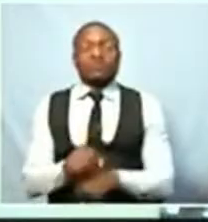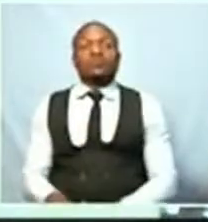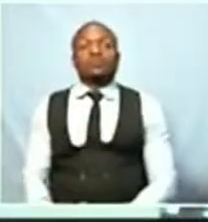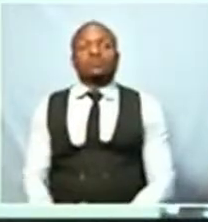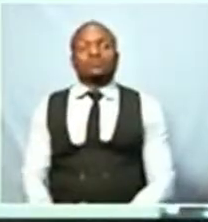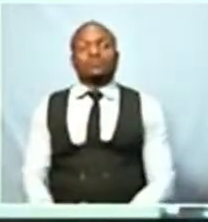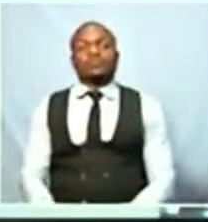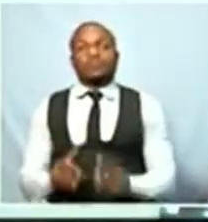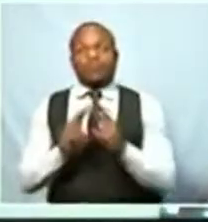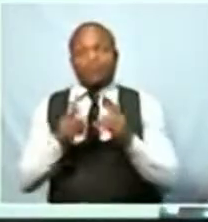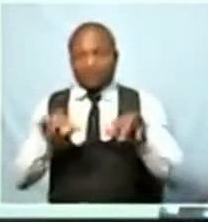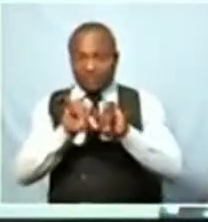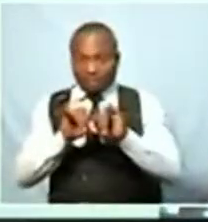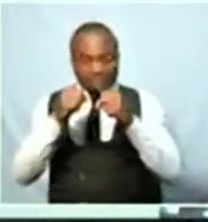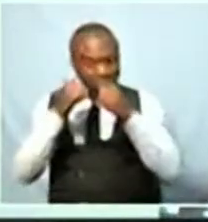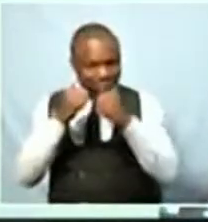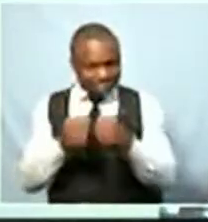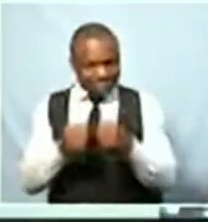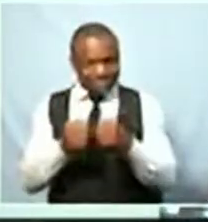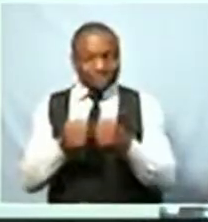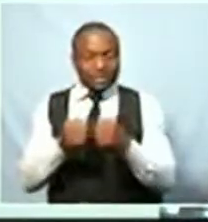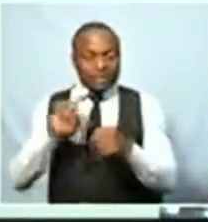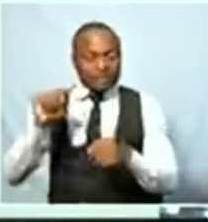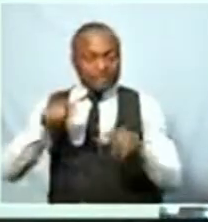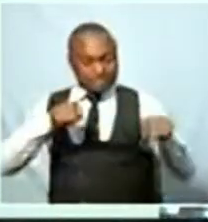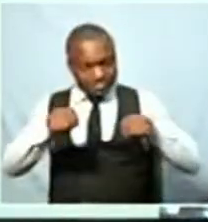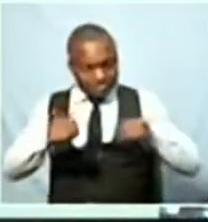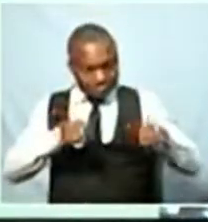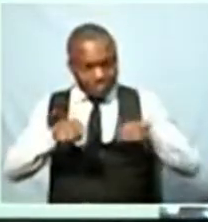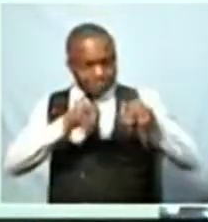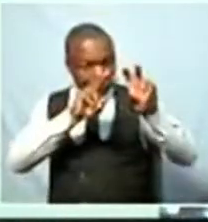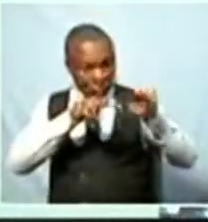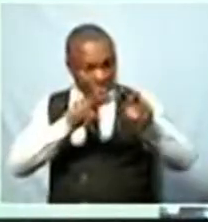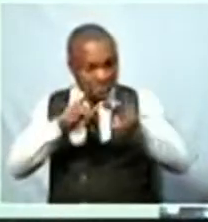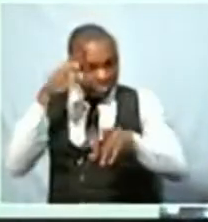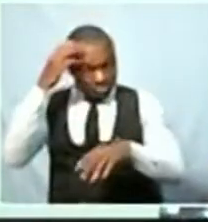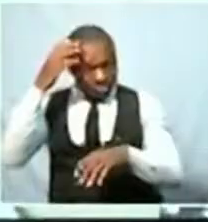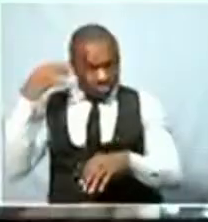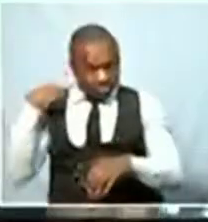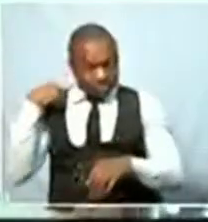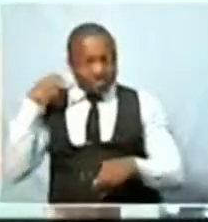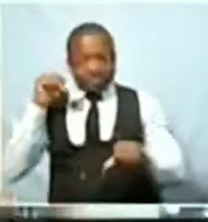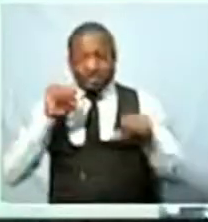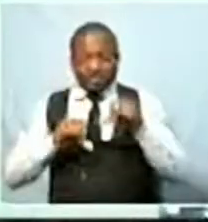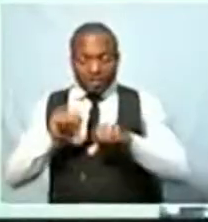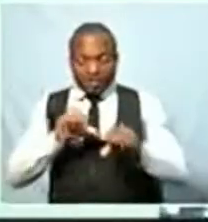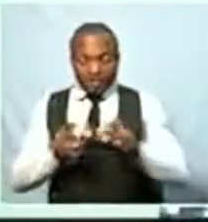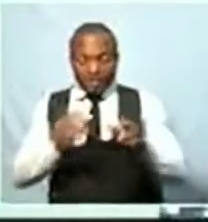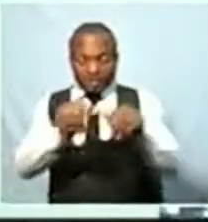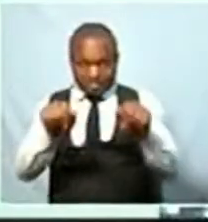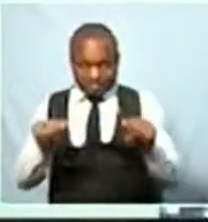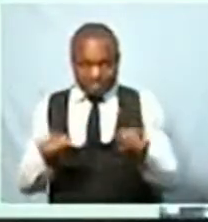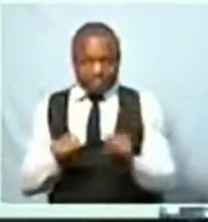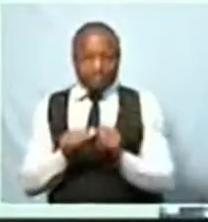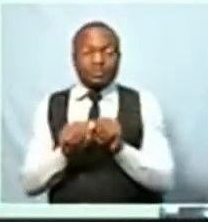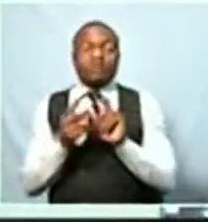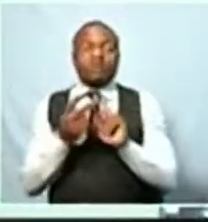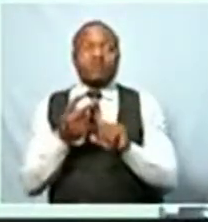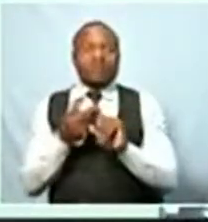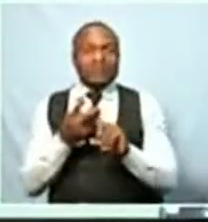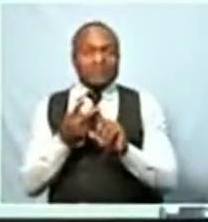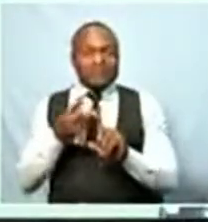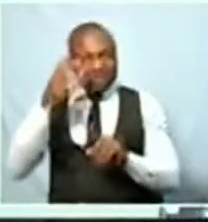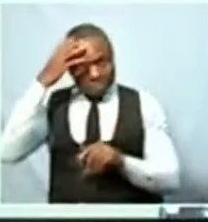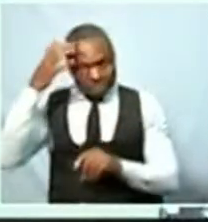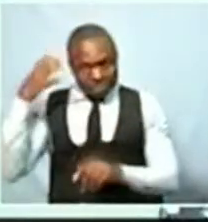which is critical for strengthening the governance and oversight of the Office of the Auditor General. Secondly, the